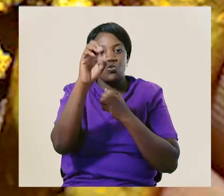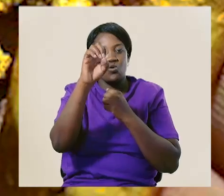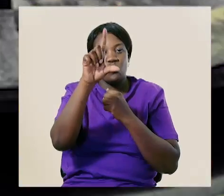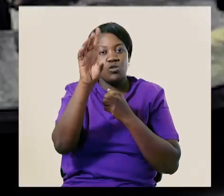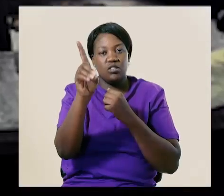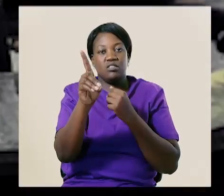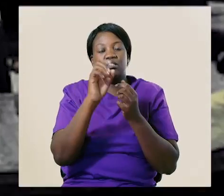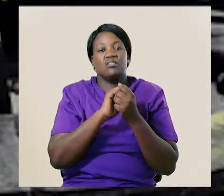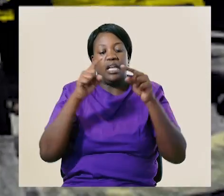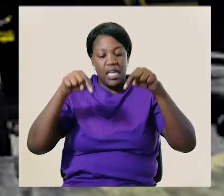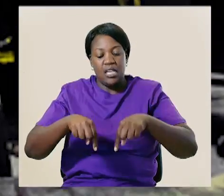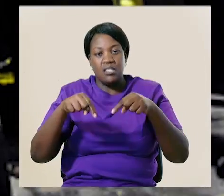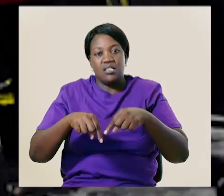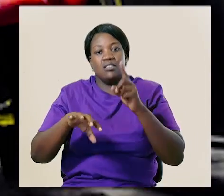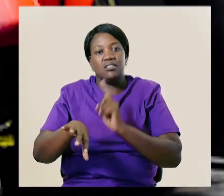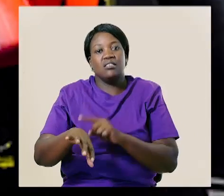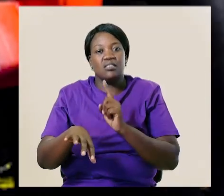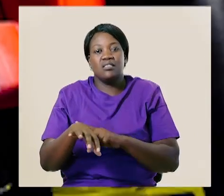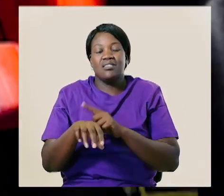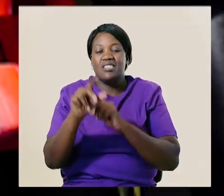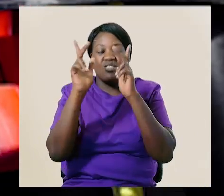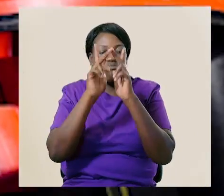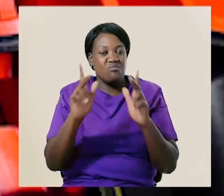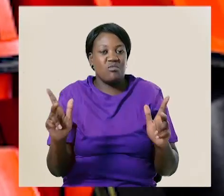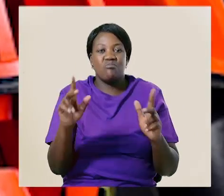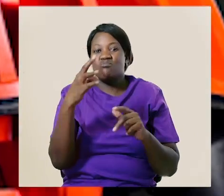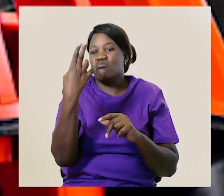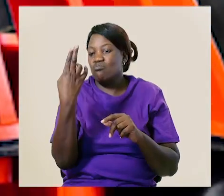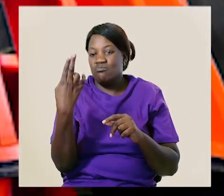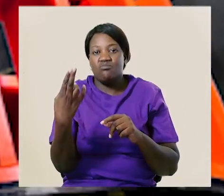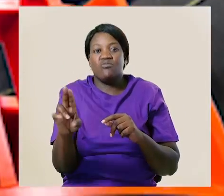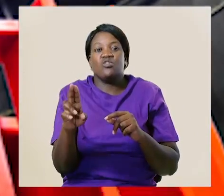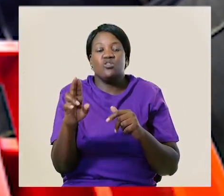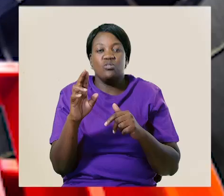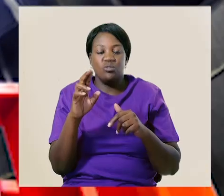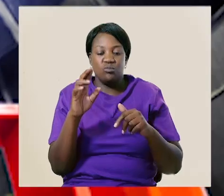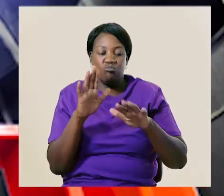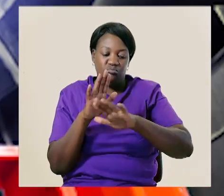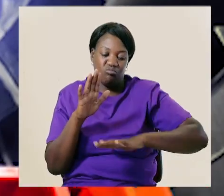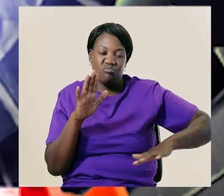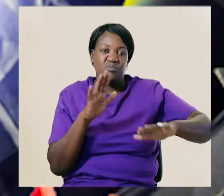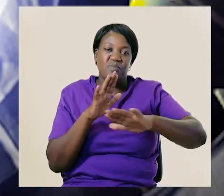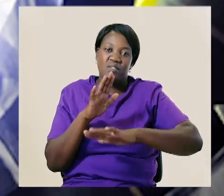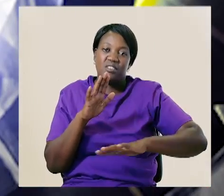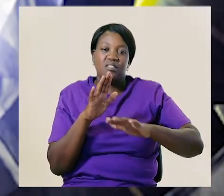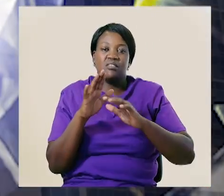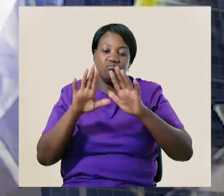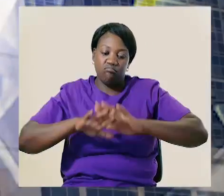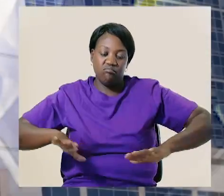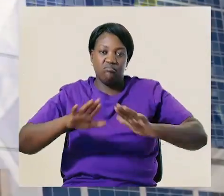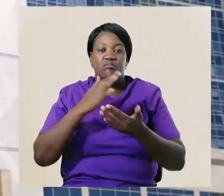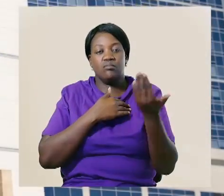In modern society, people are not as dependent on their local environment as they were in traditional